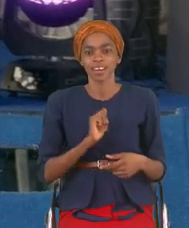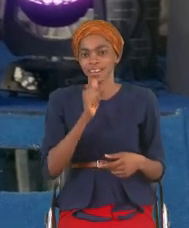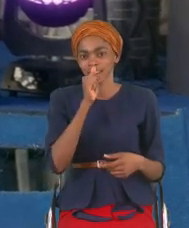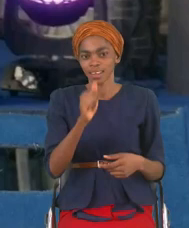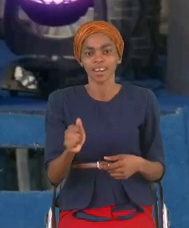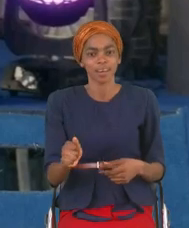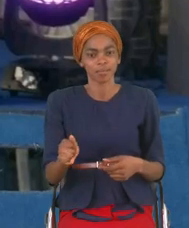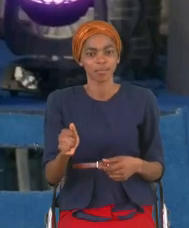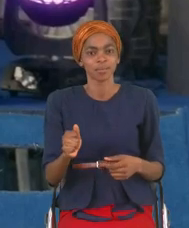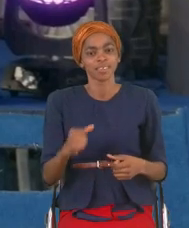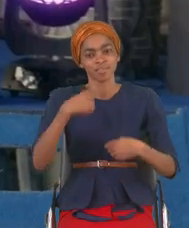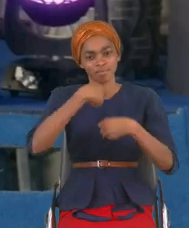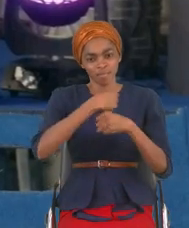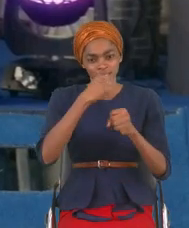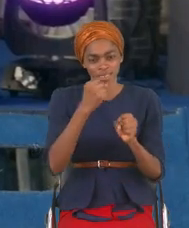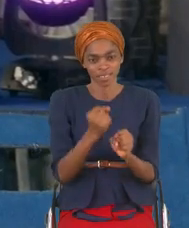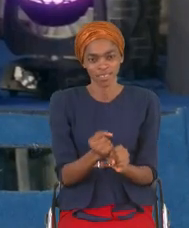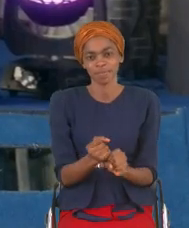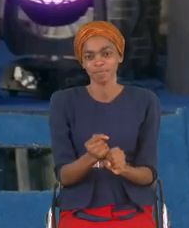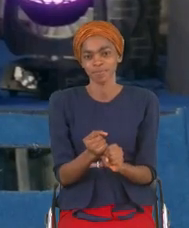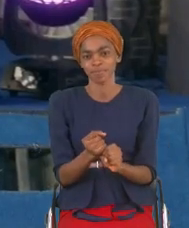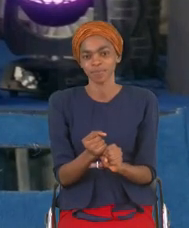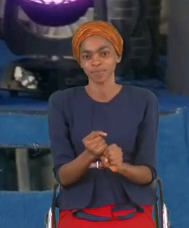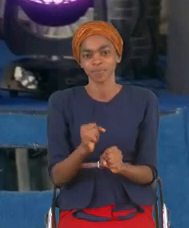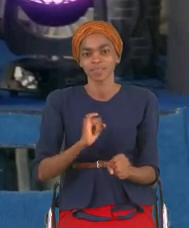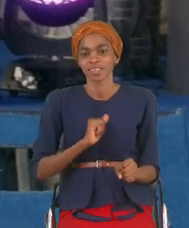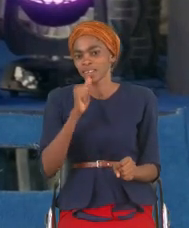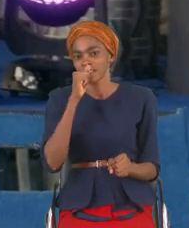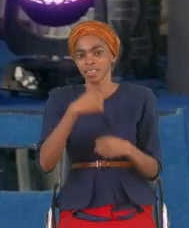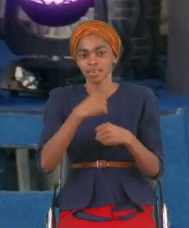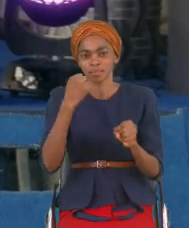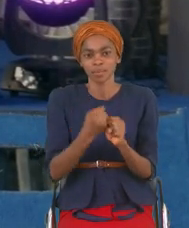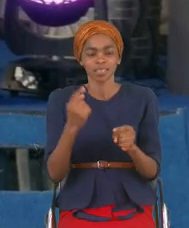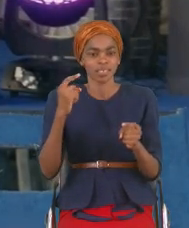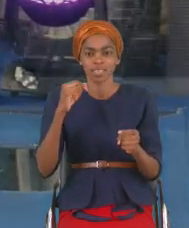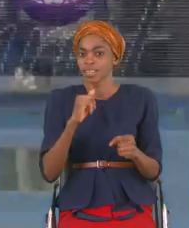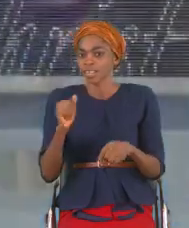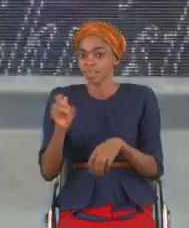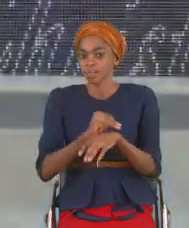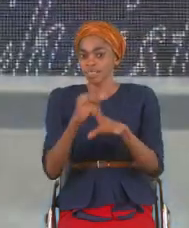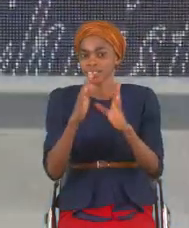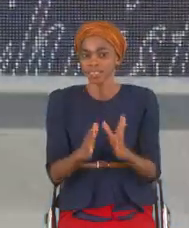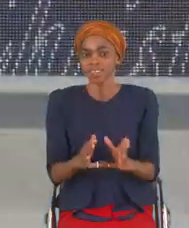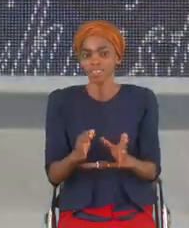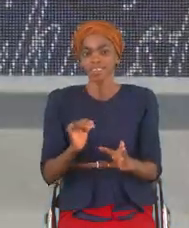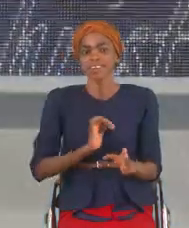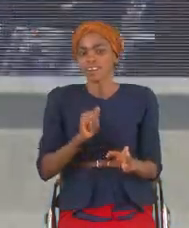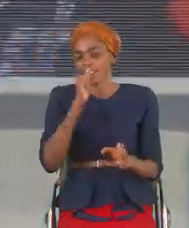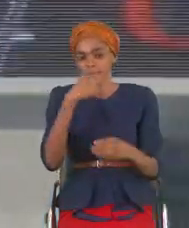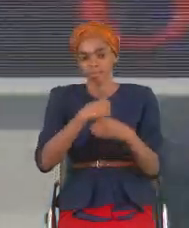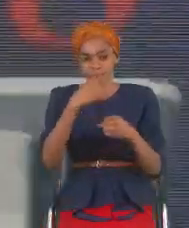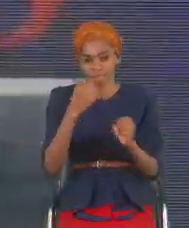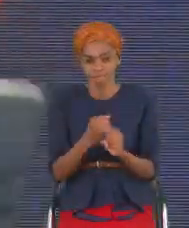am a mage i am made a minister i am mage